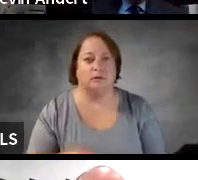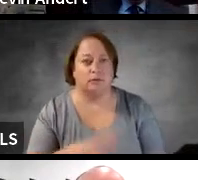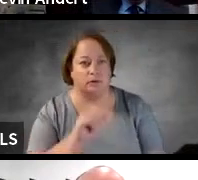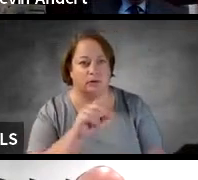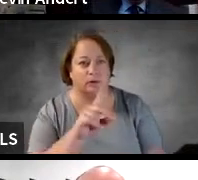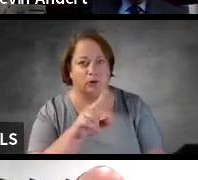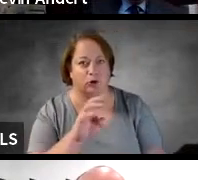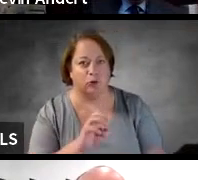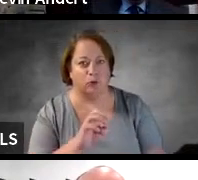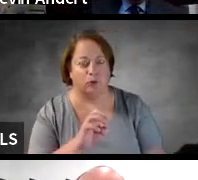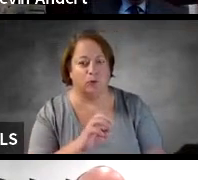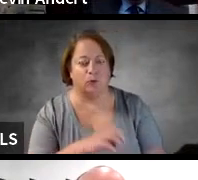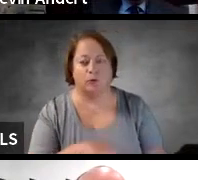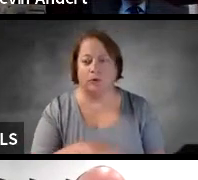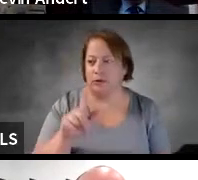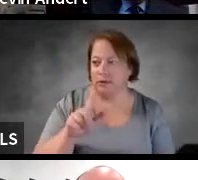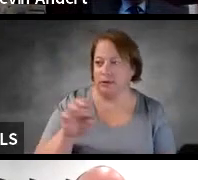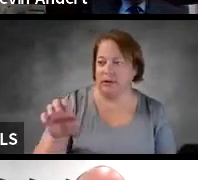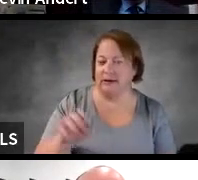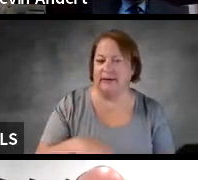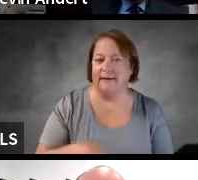Ledoux? Keisha Lee.